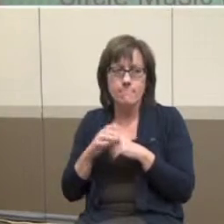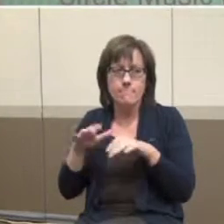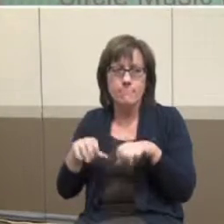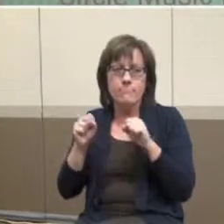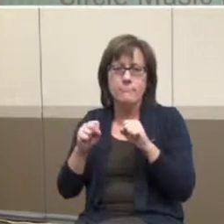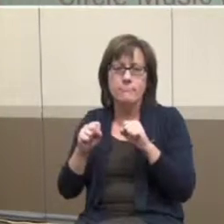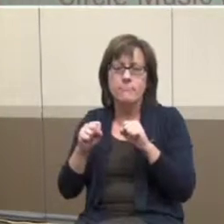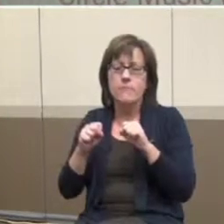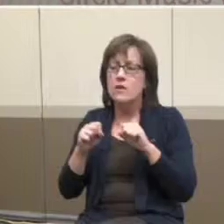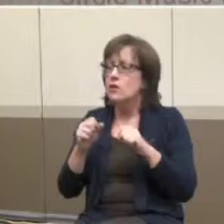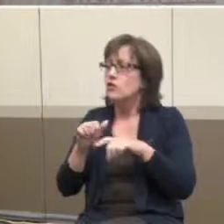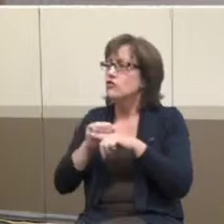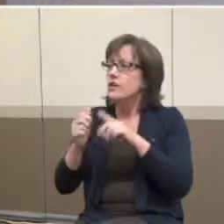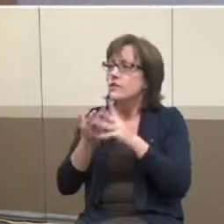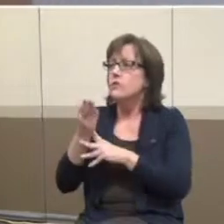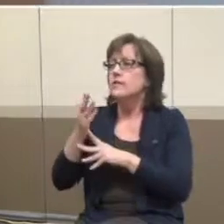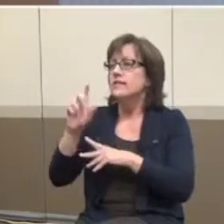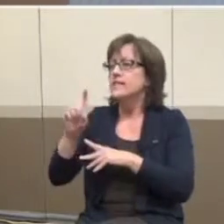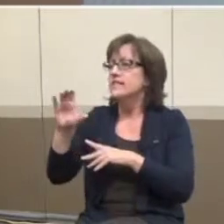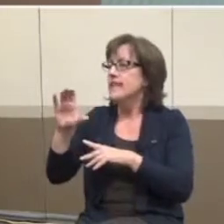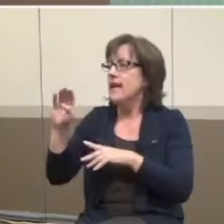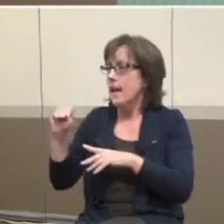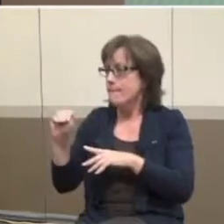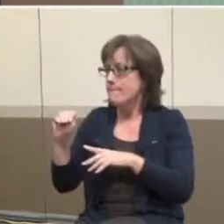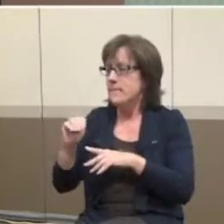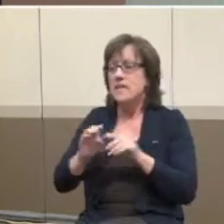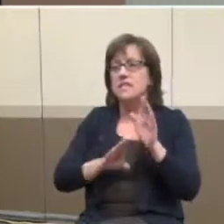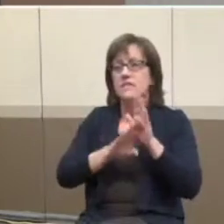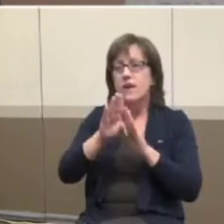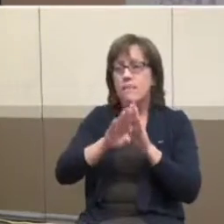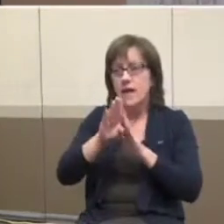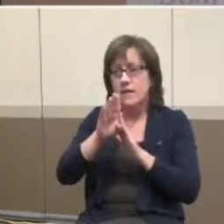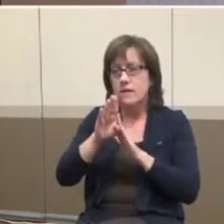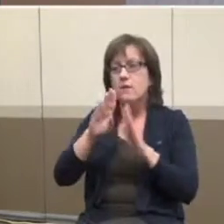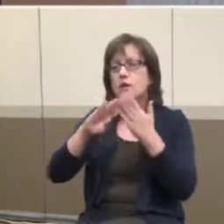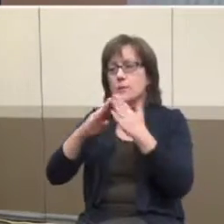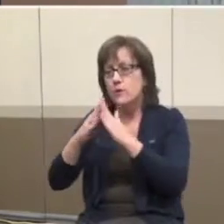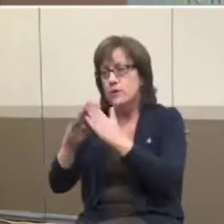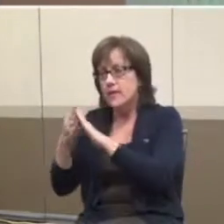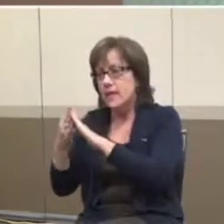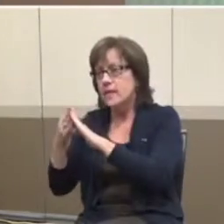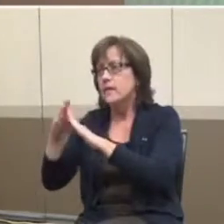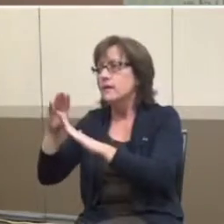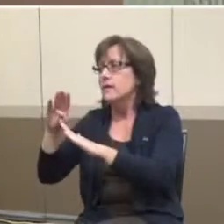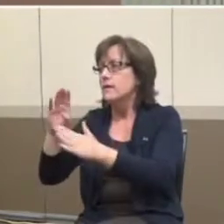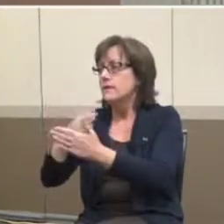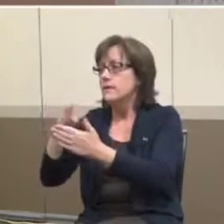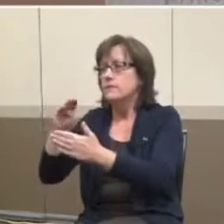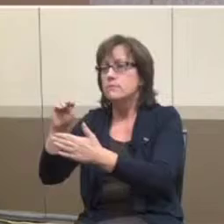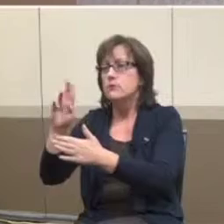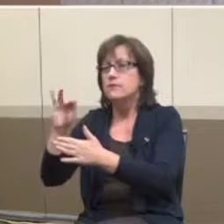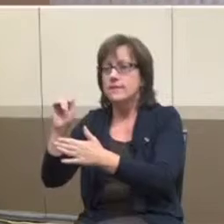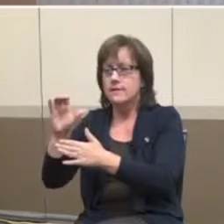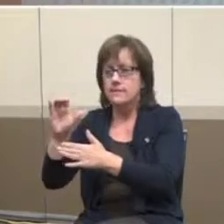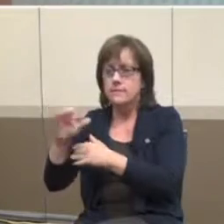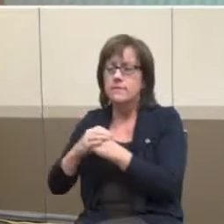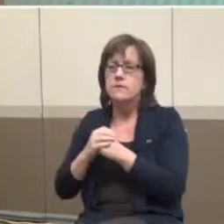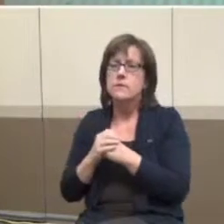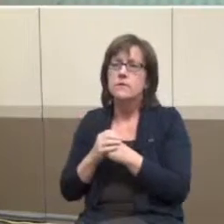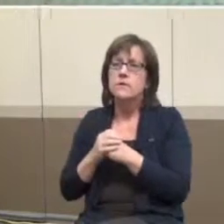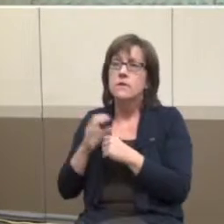training through a DCM, which is Developmental Community Music, and it was